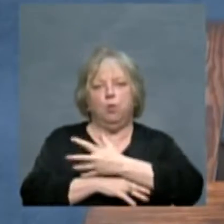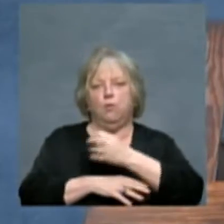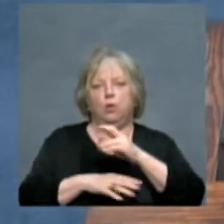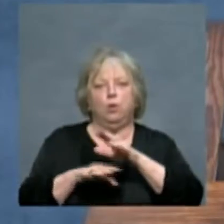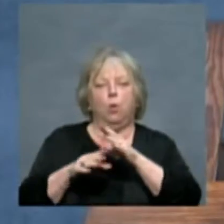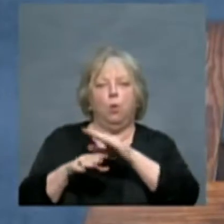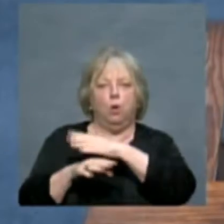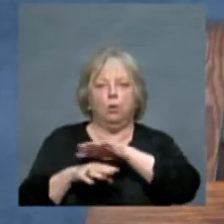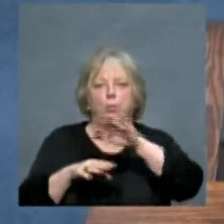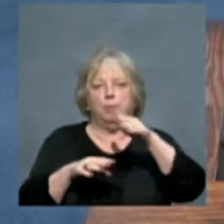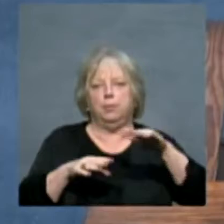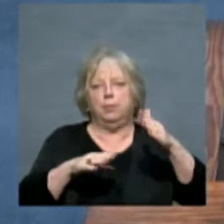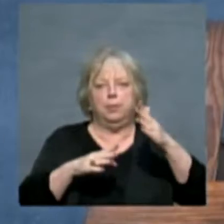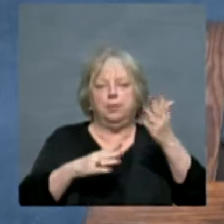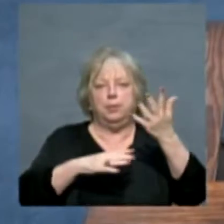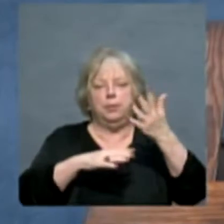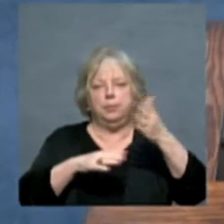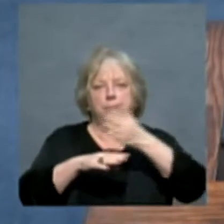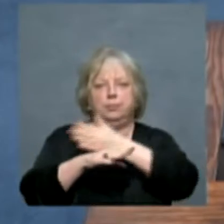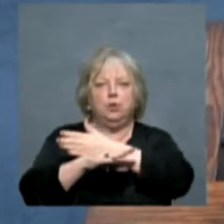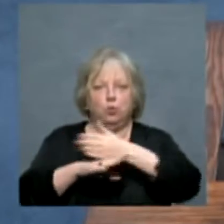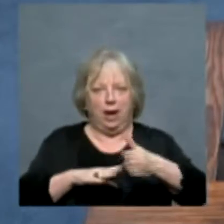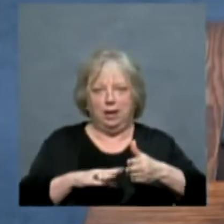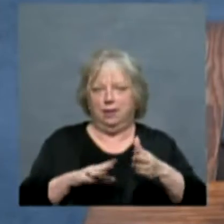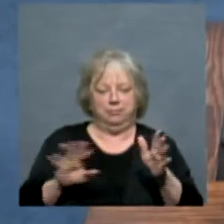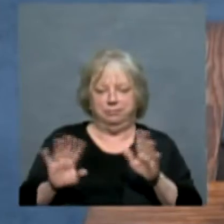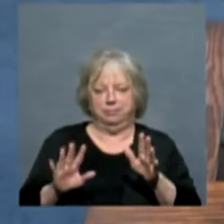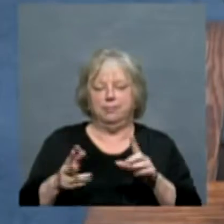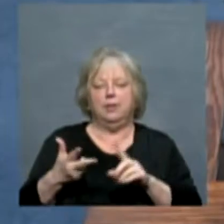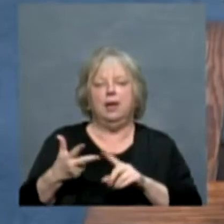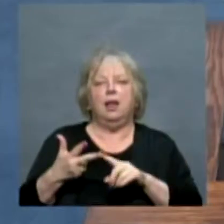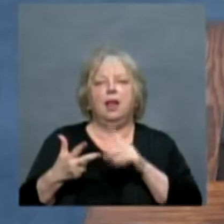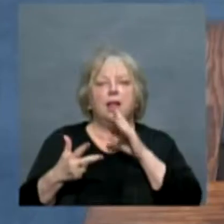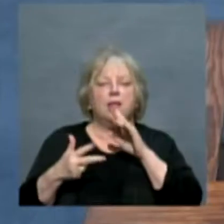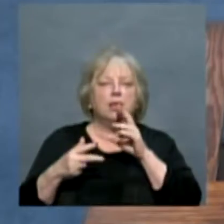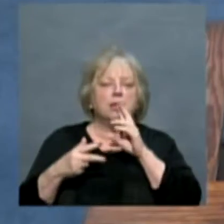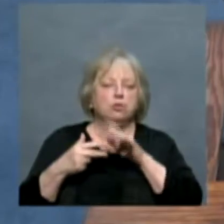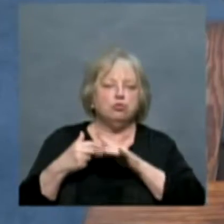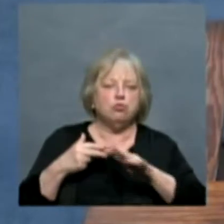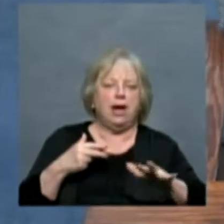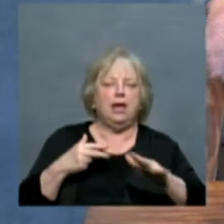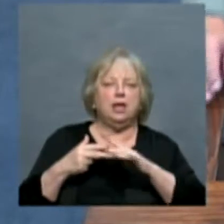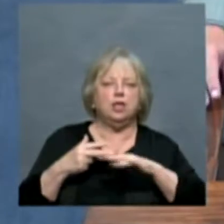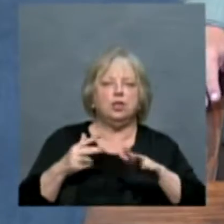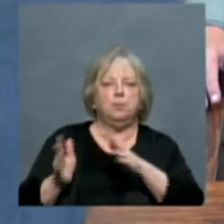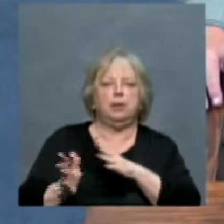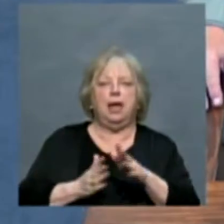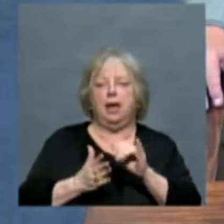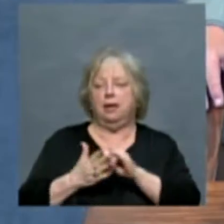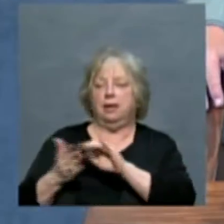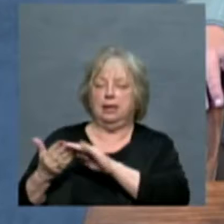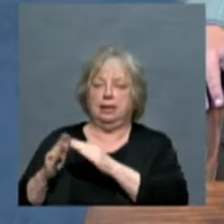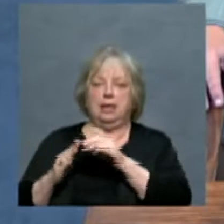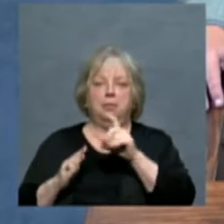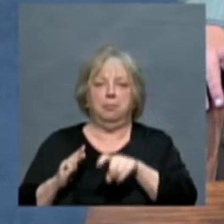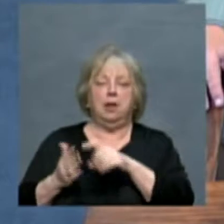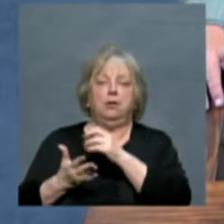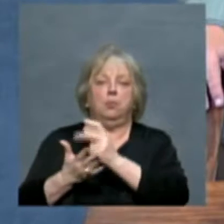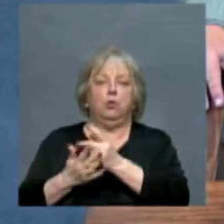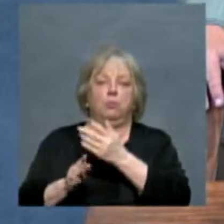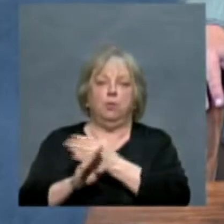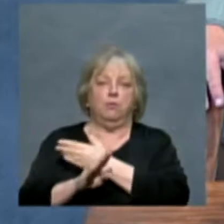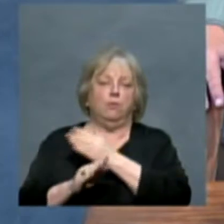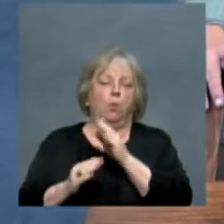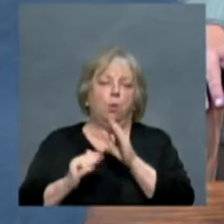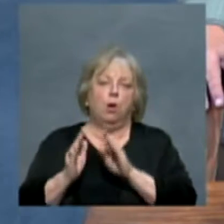area. The site grading and drainage plans that are to be approved by the City of Little Rock prior to any